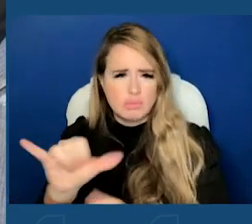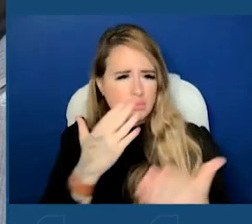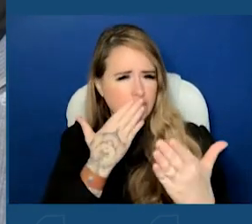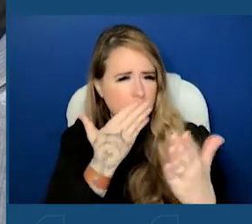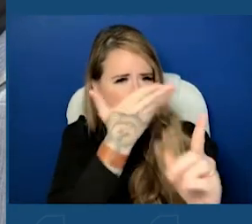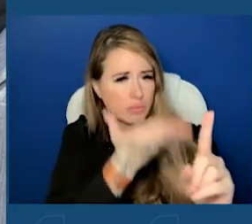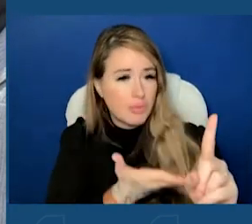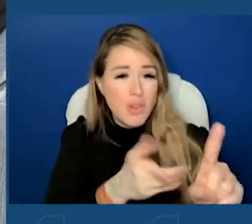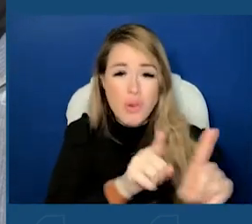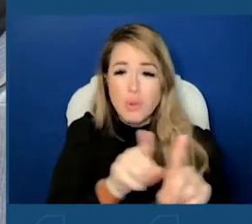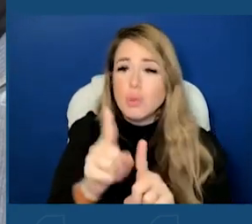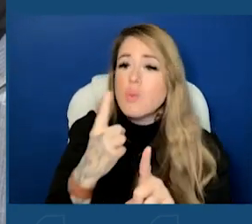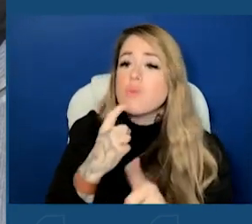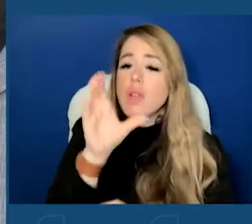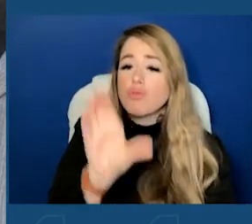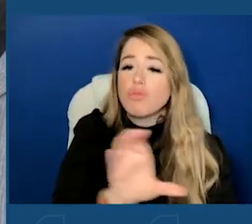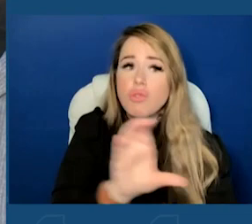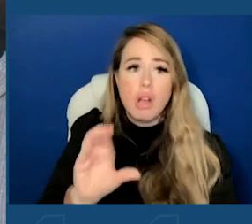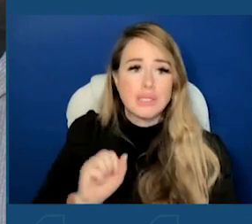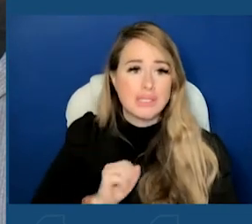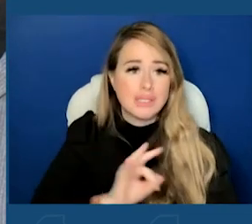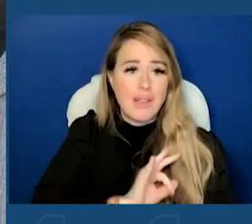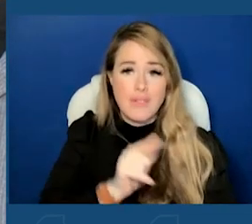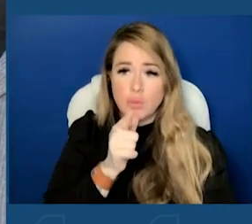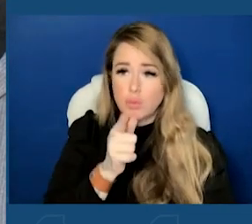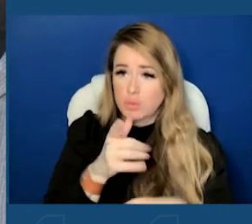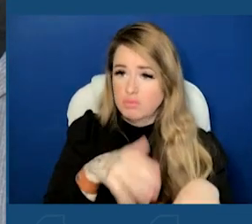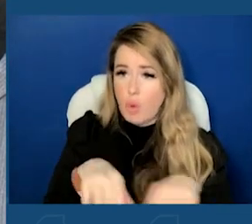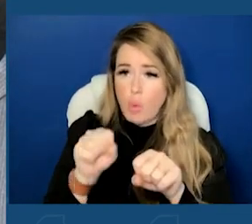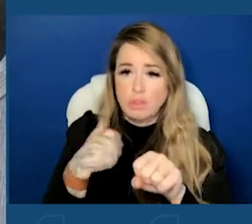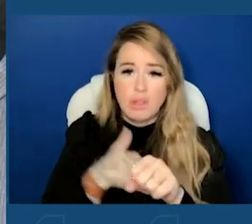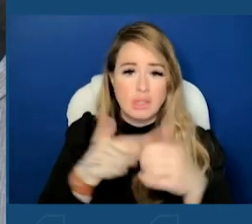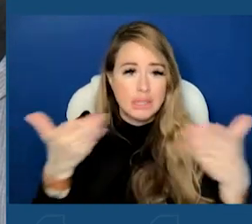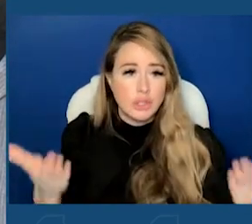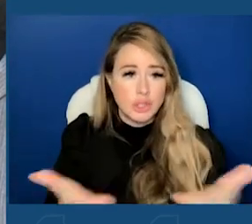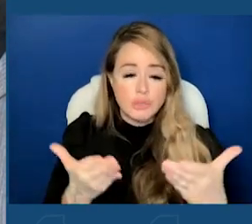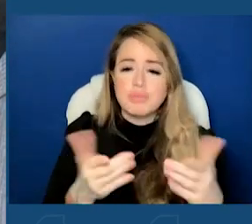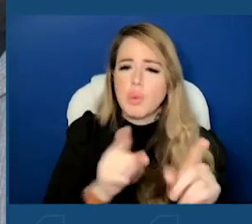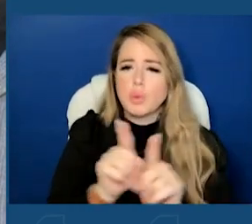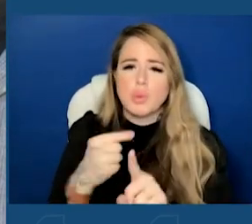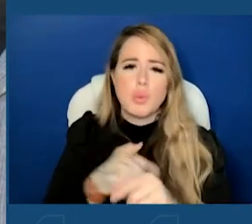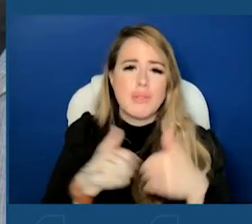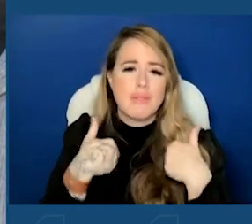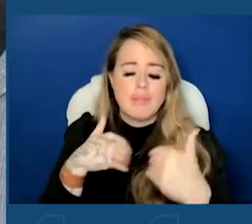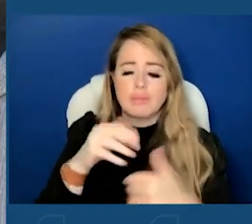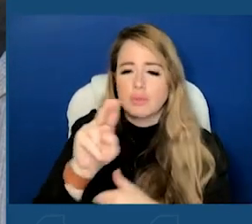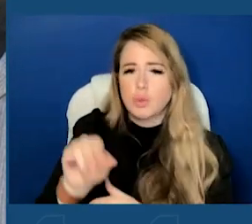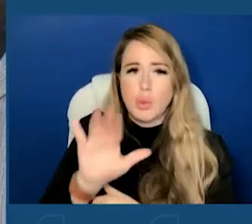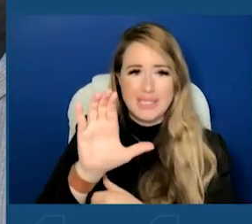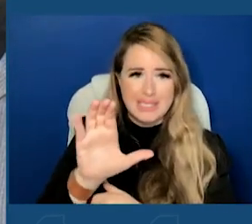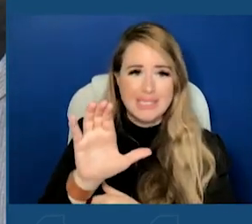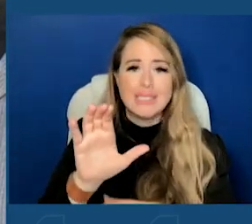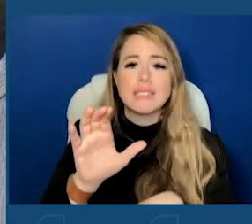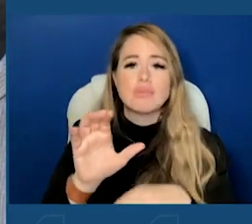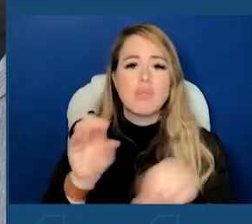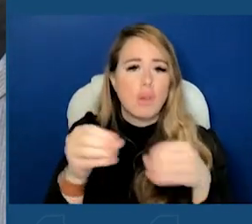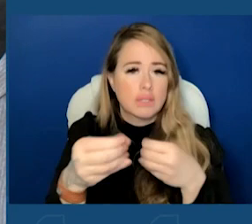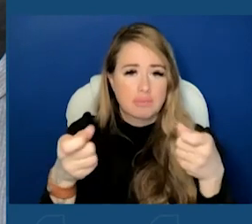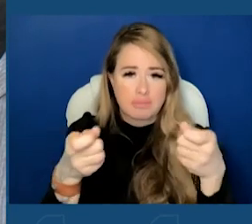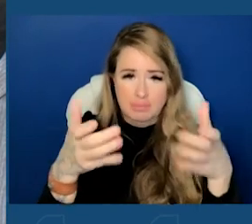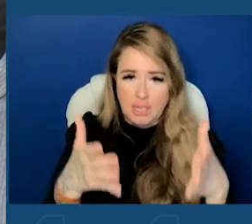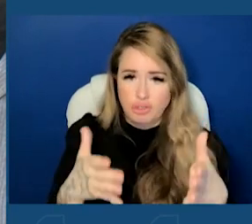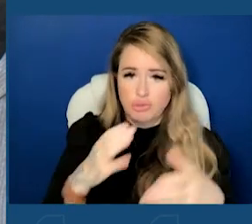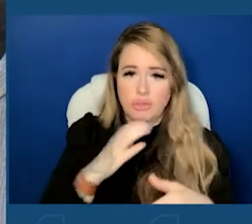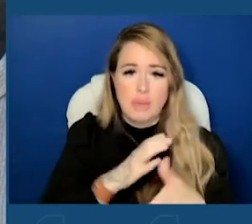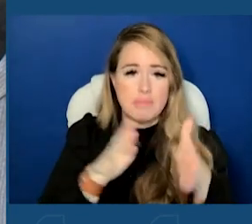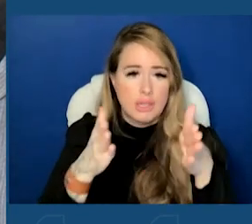who are hosting us here at this warming center. And we also are joined by New York City Office of Emergency Management Commissioner Zach Iskol,